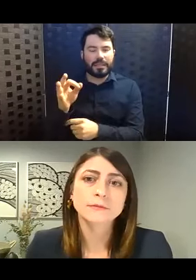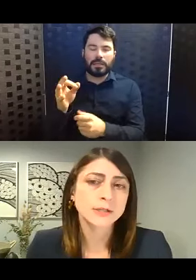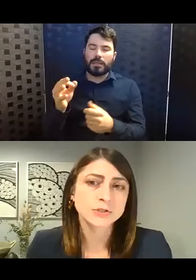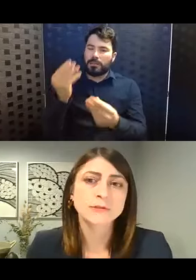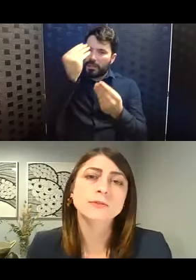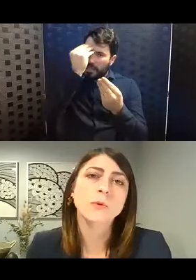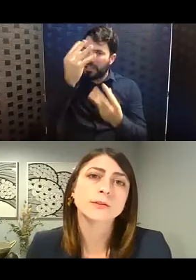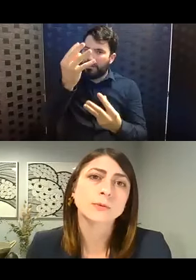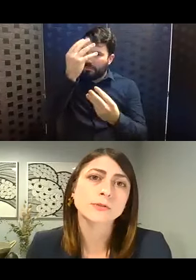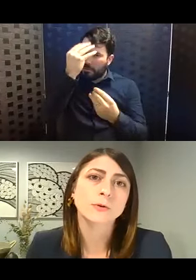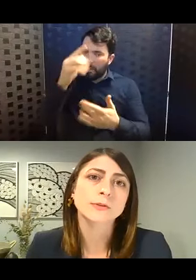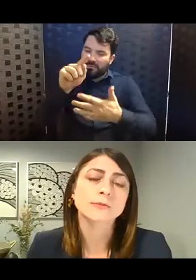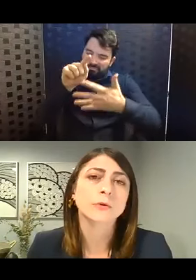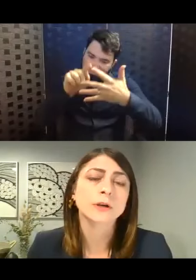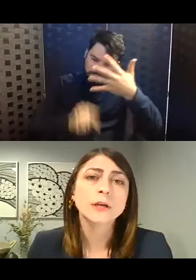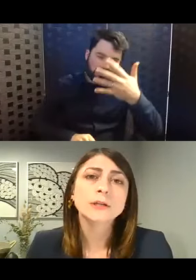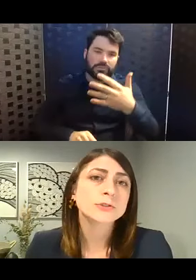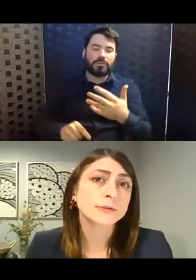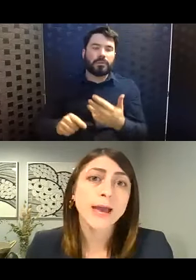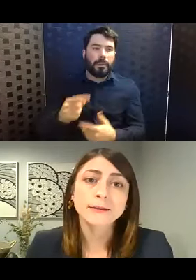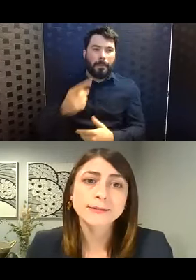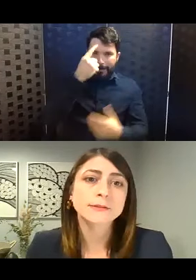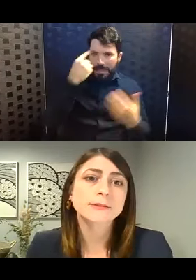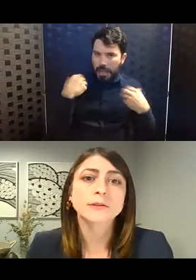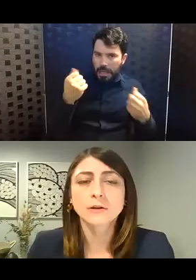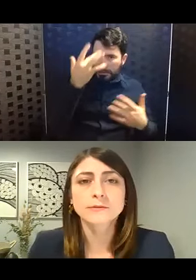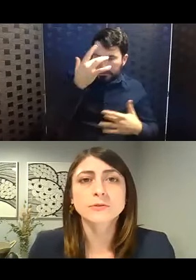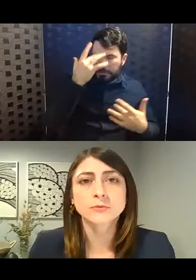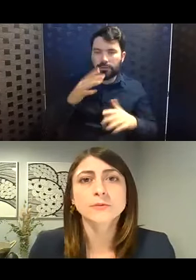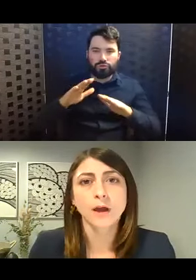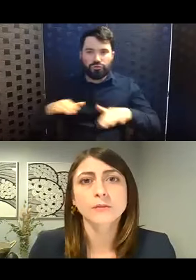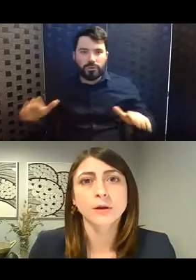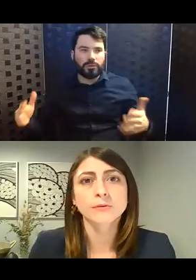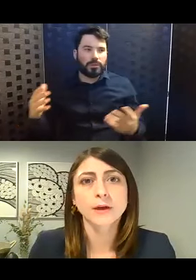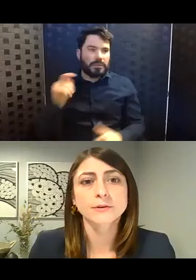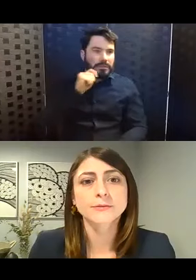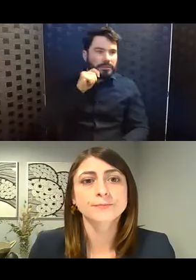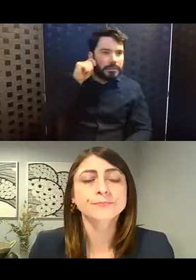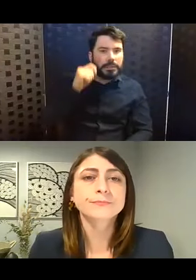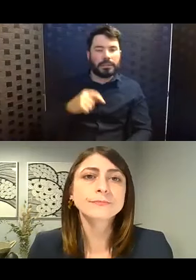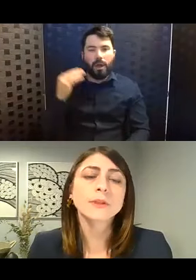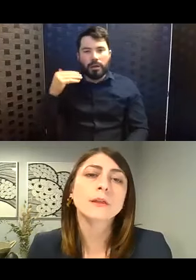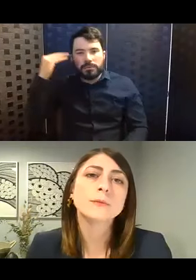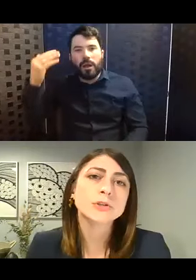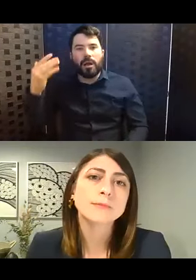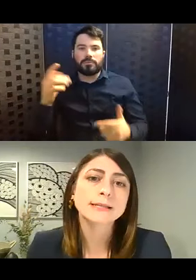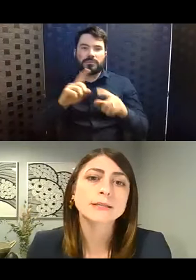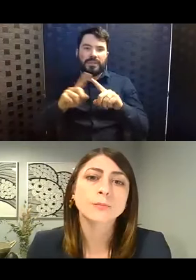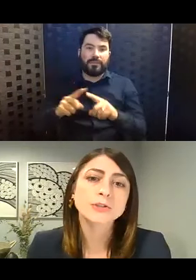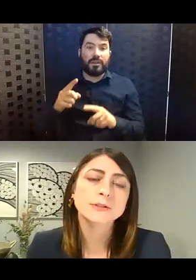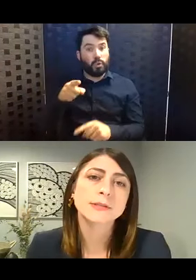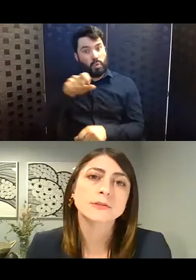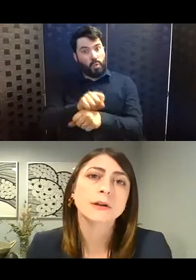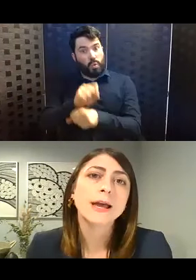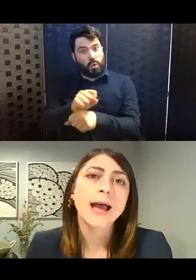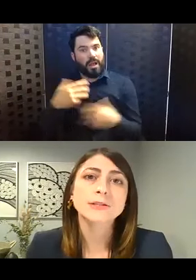health conditions, as well as resources for children and adolescents, adults, and tools for healthcare providers. The Michigan Medicine